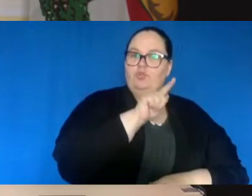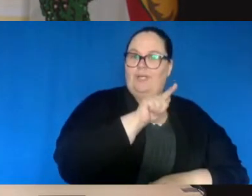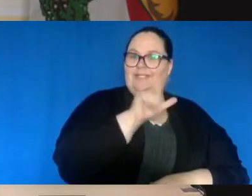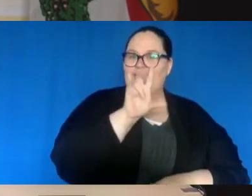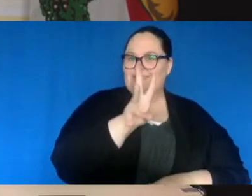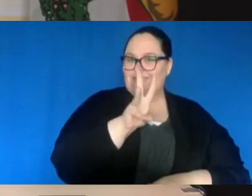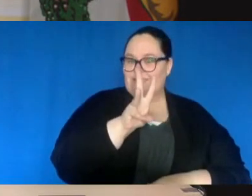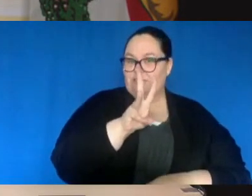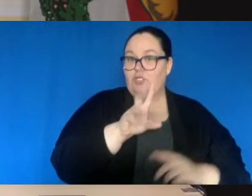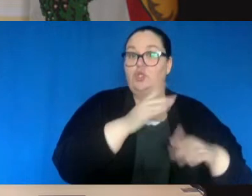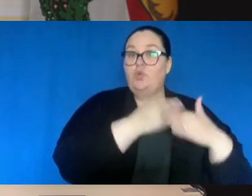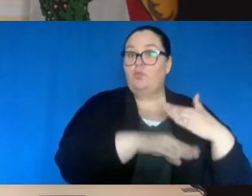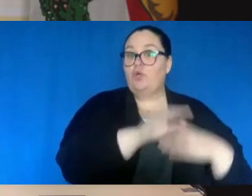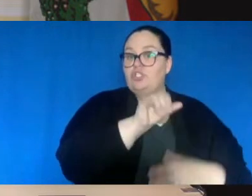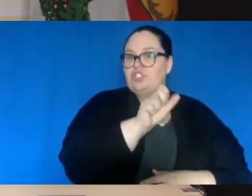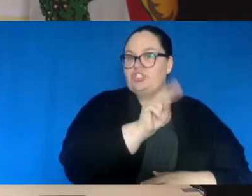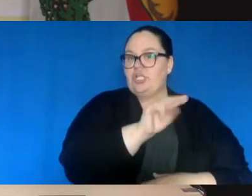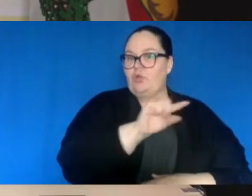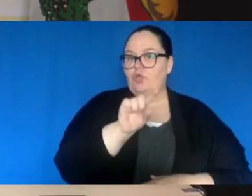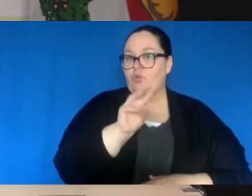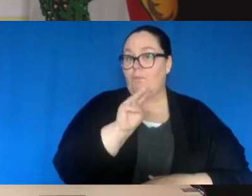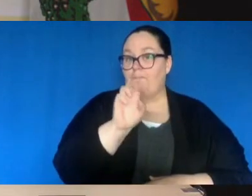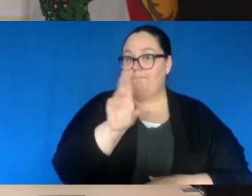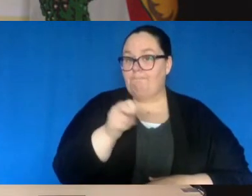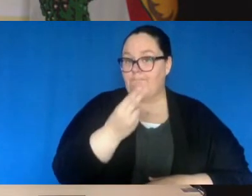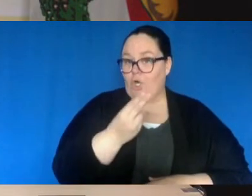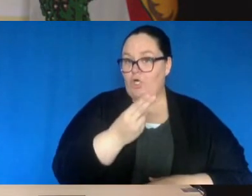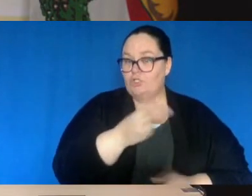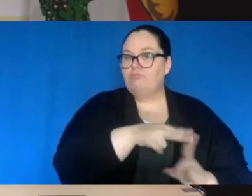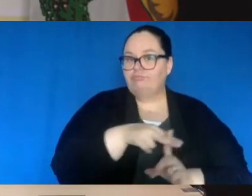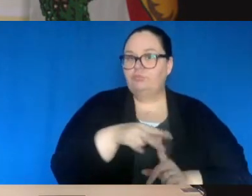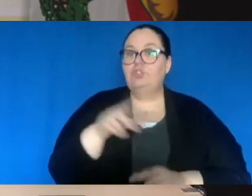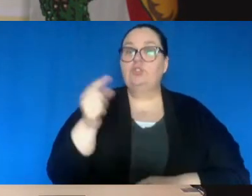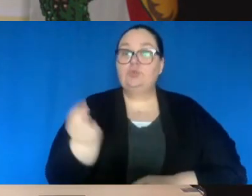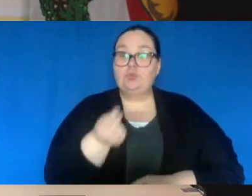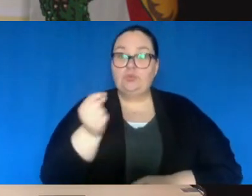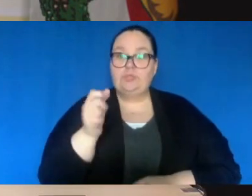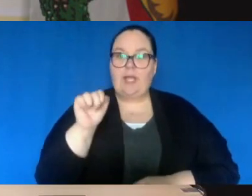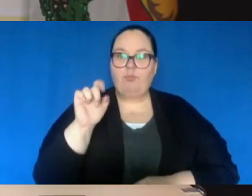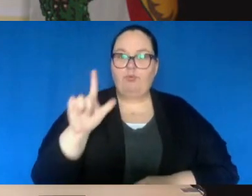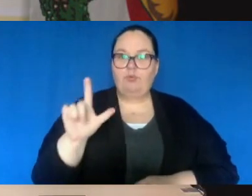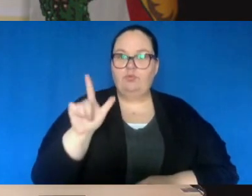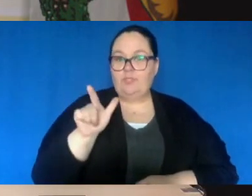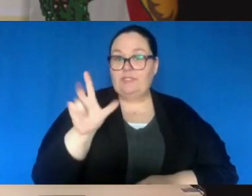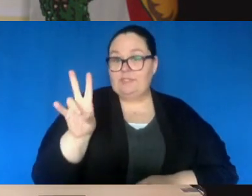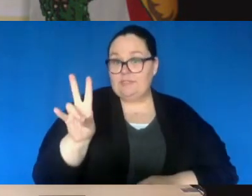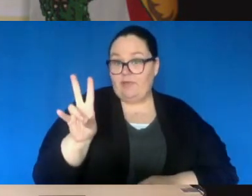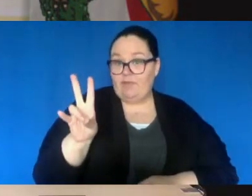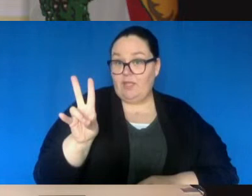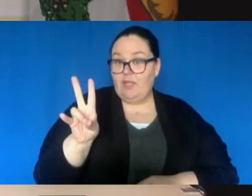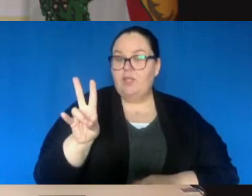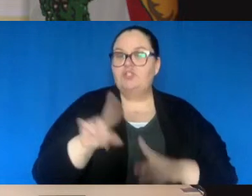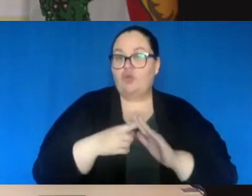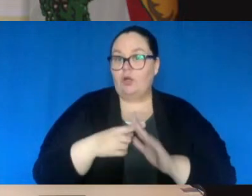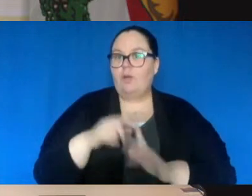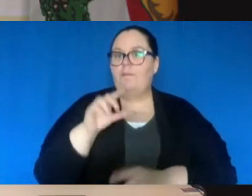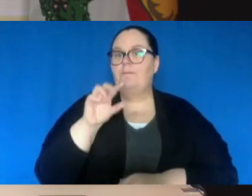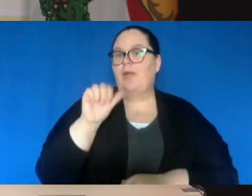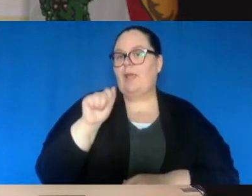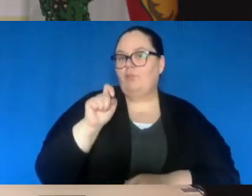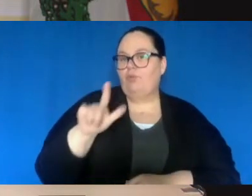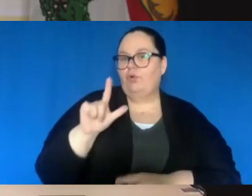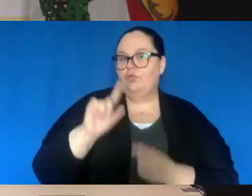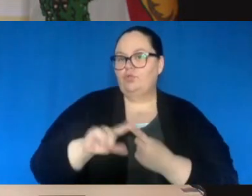in the months of January through March. Beginning Tuesday, April 27th, individuals born in the months of April